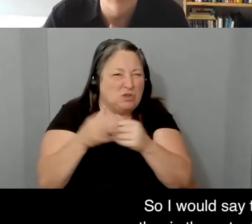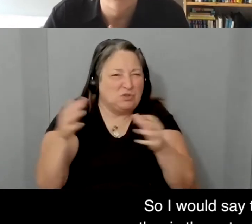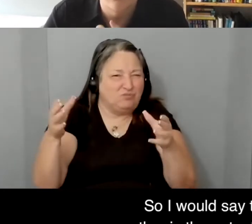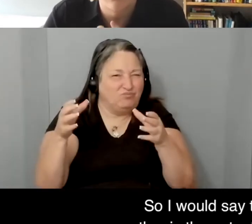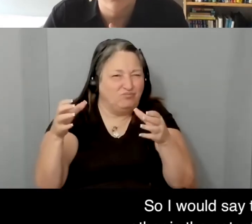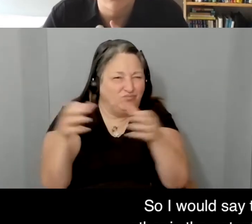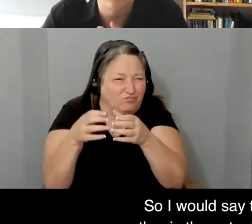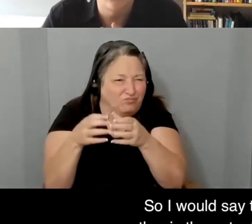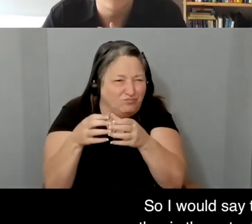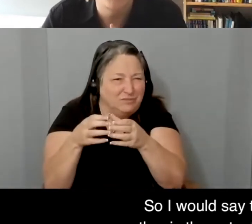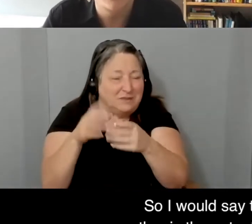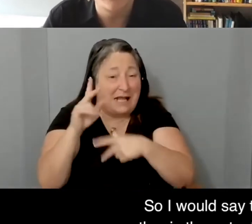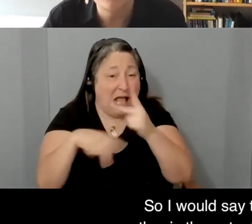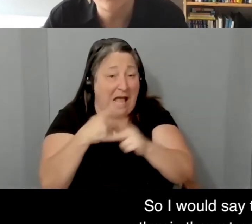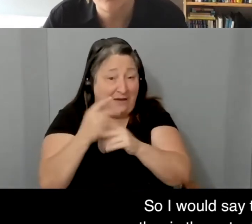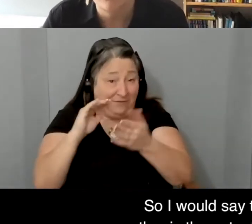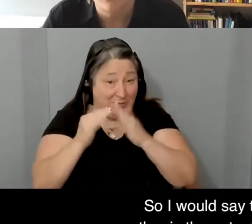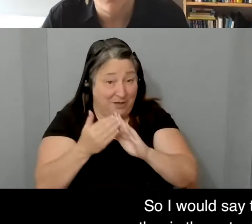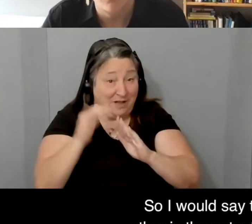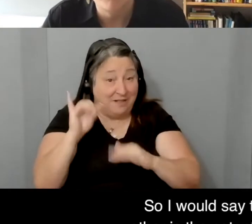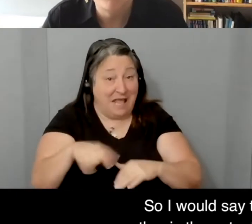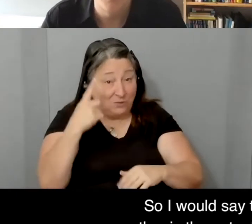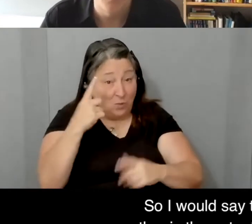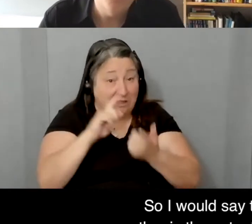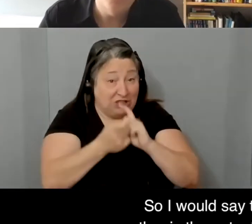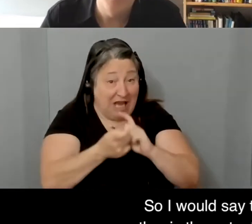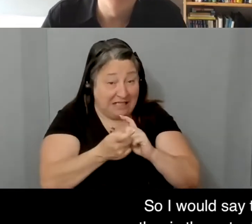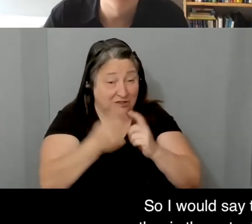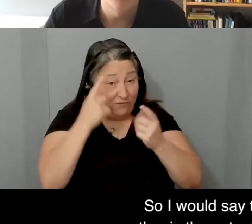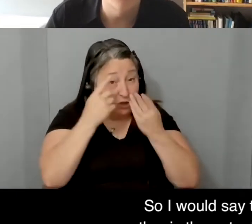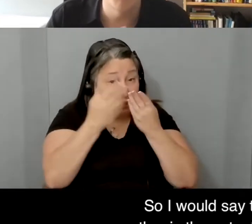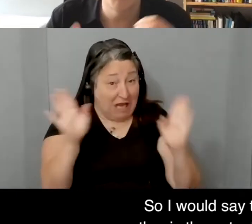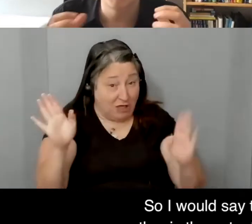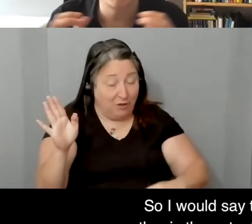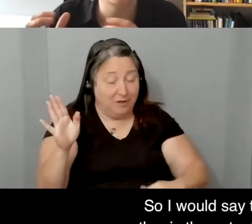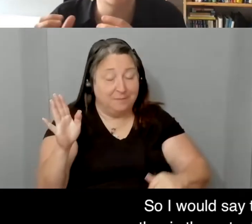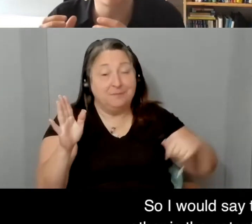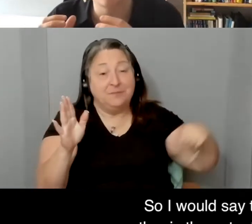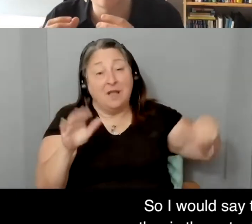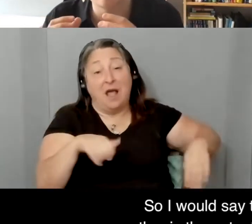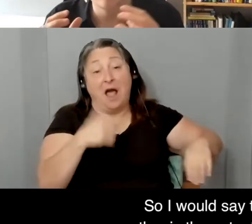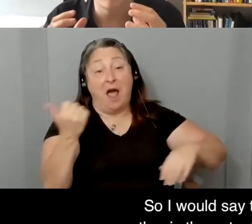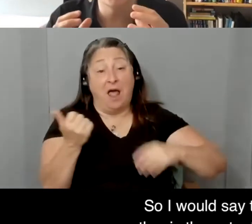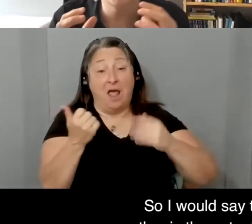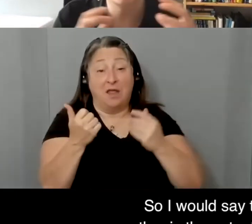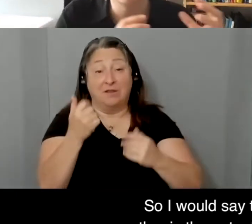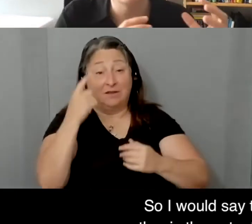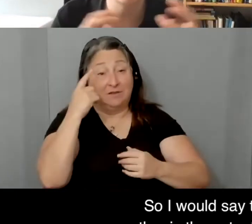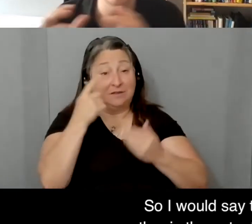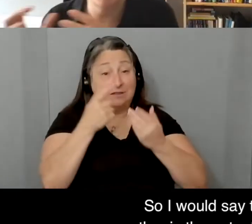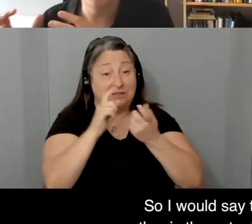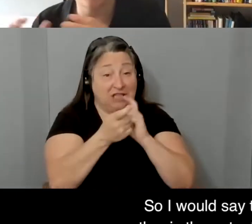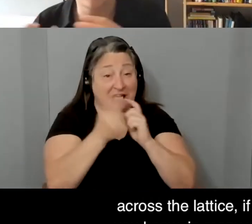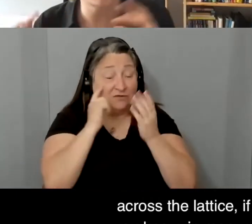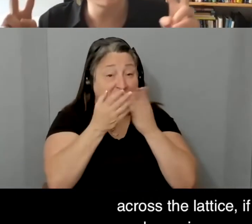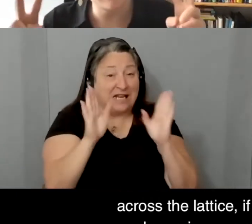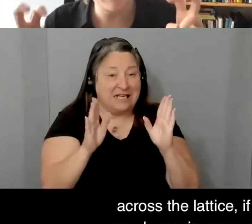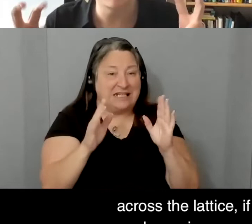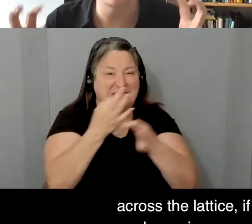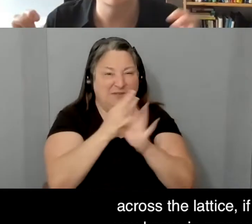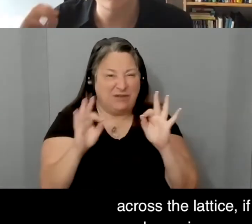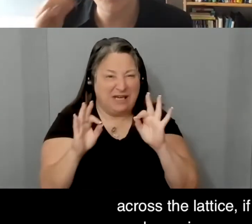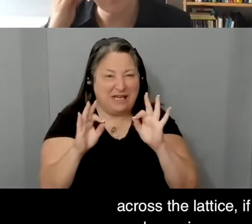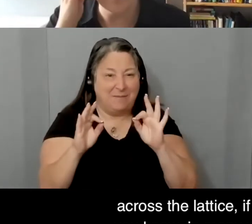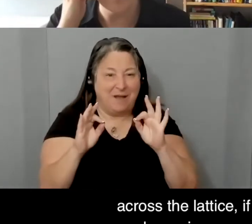is one change. The other is the potential freedom of movement across